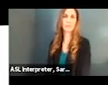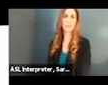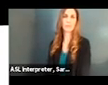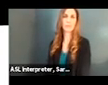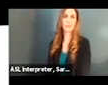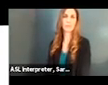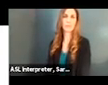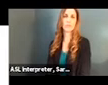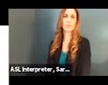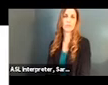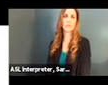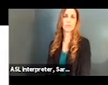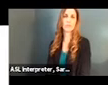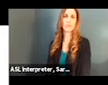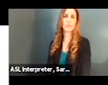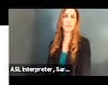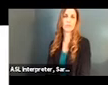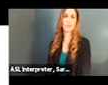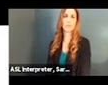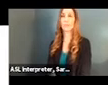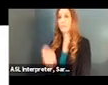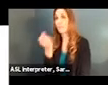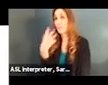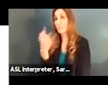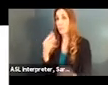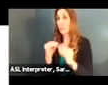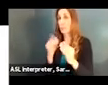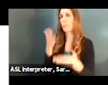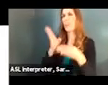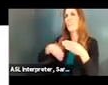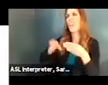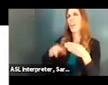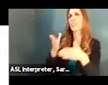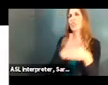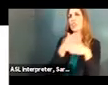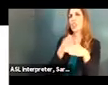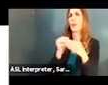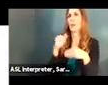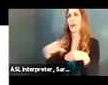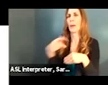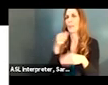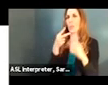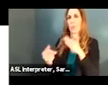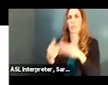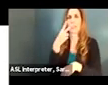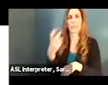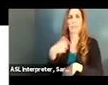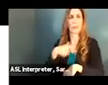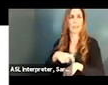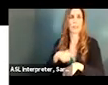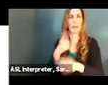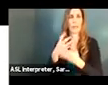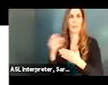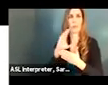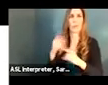Awesome. And Haley, if you have any that you want to chime in with, we may have time at the end to share some apps, though I don't predict that we will, but we can always talk more